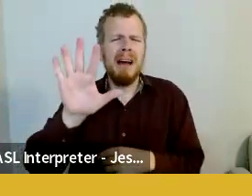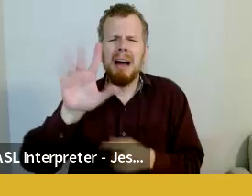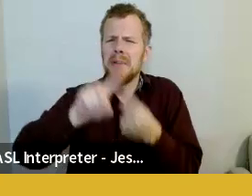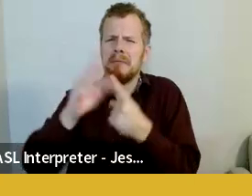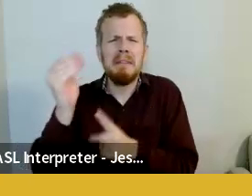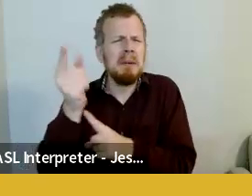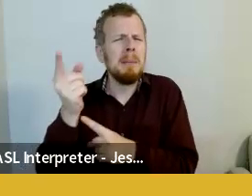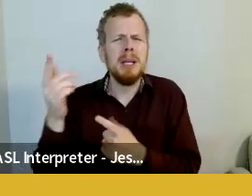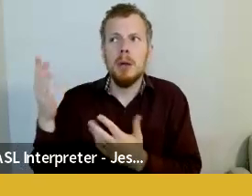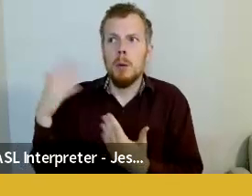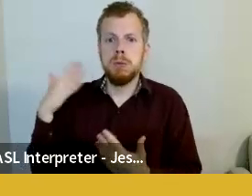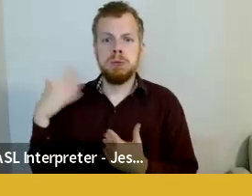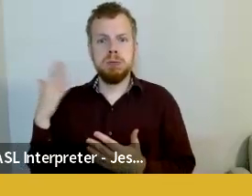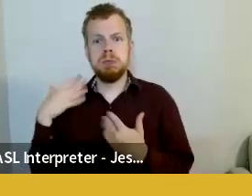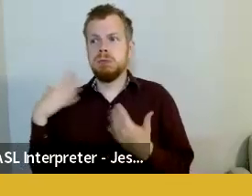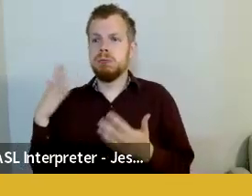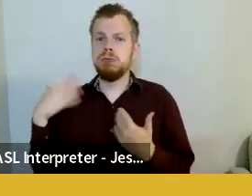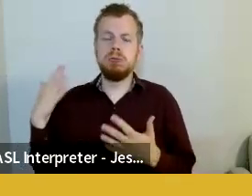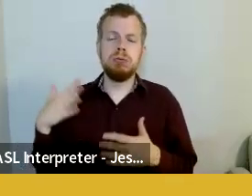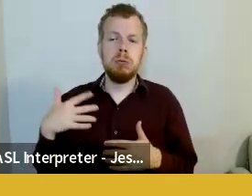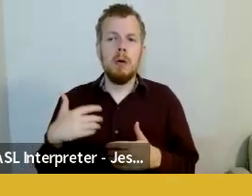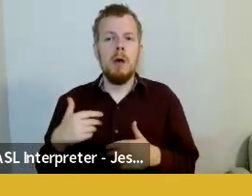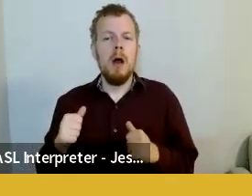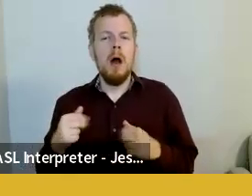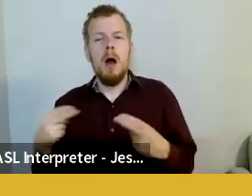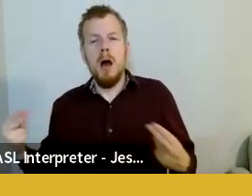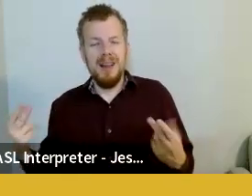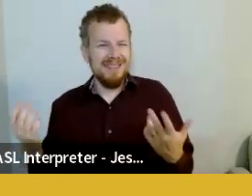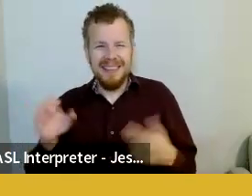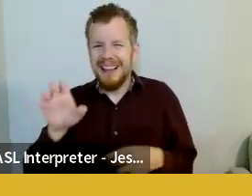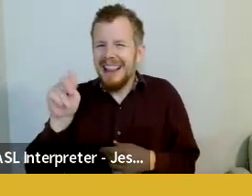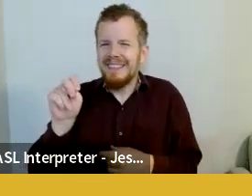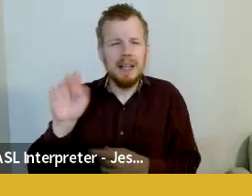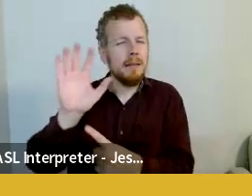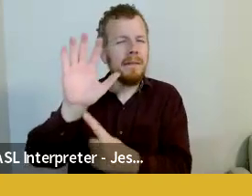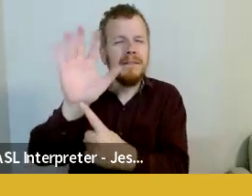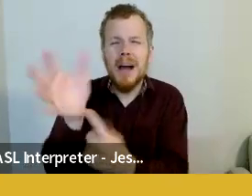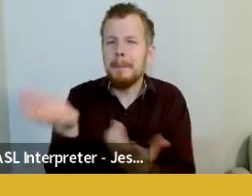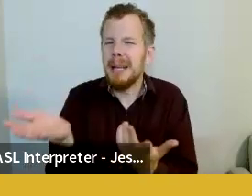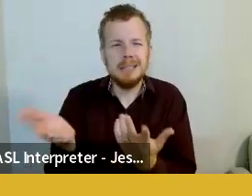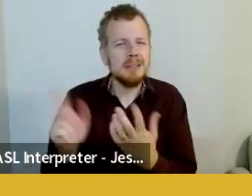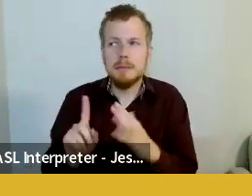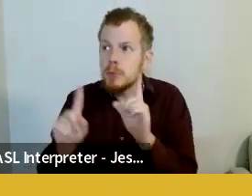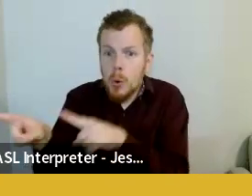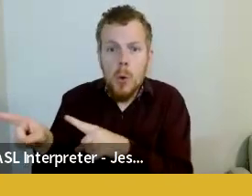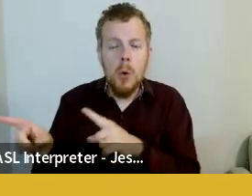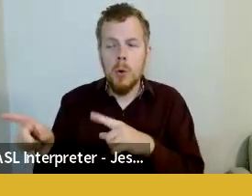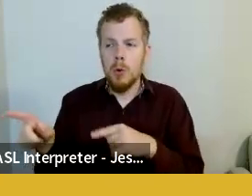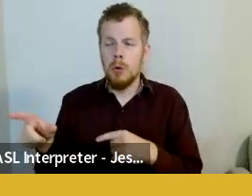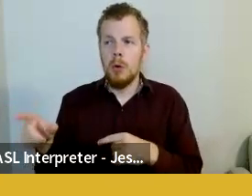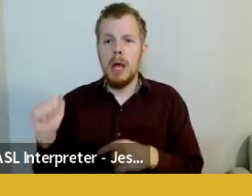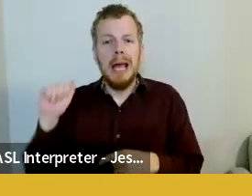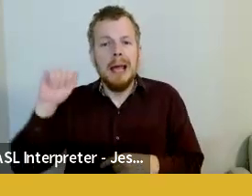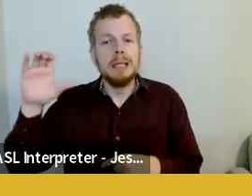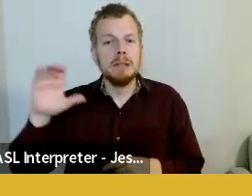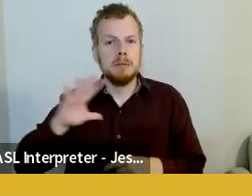minutes, uh, allowing, even if it's for 5 to 10, 15 minutes, essentially allowing ourselves just to cool